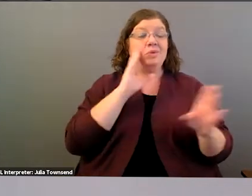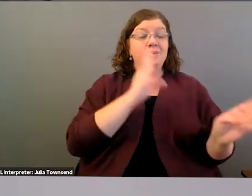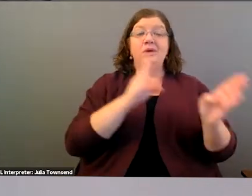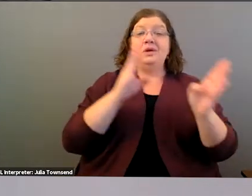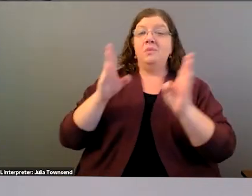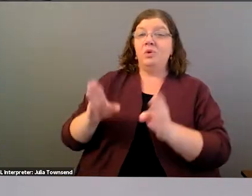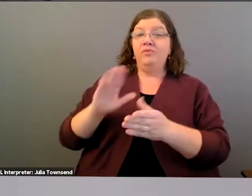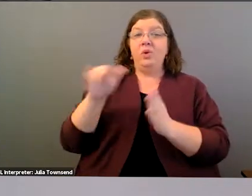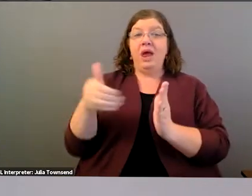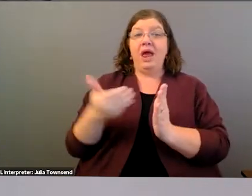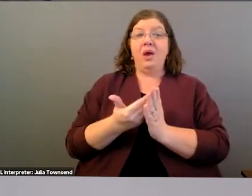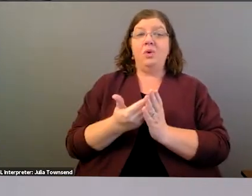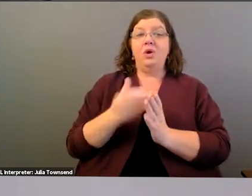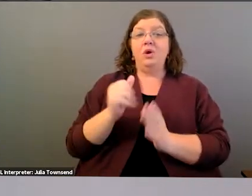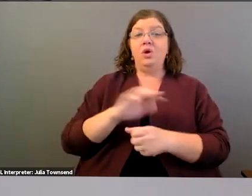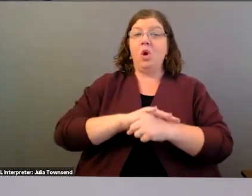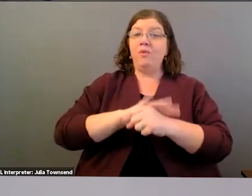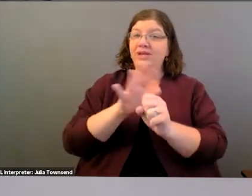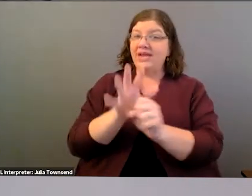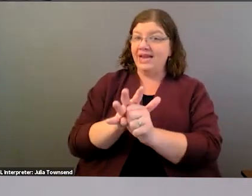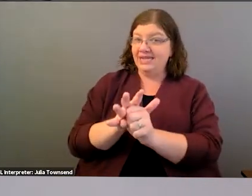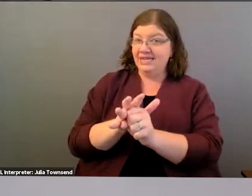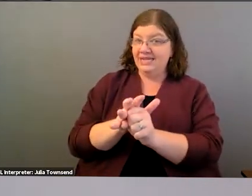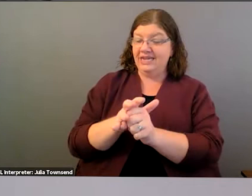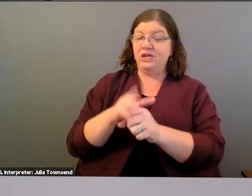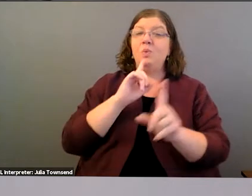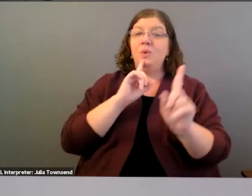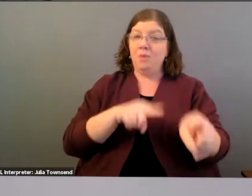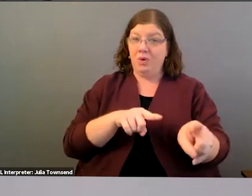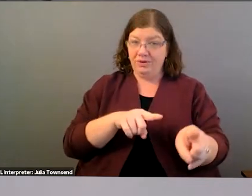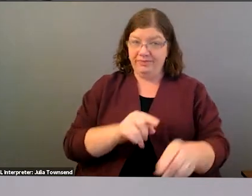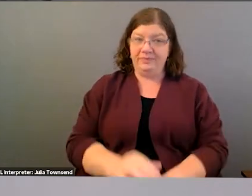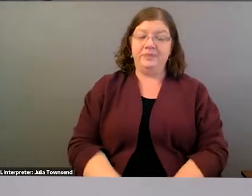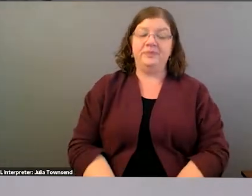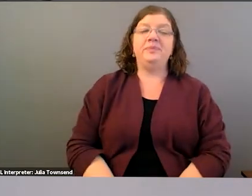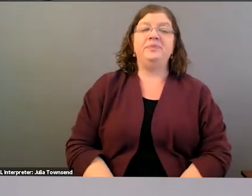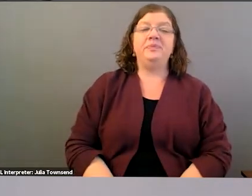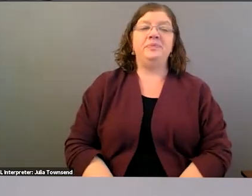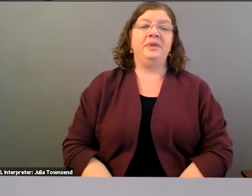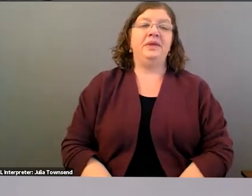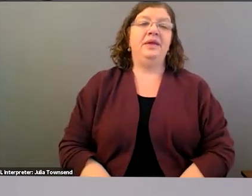our COVID-19 report.